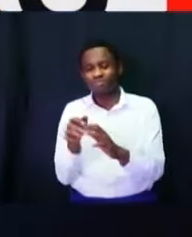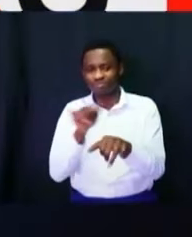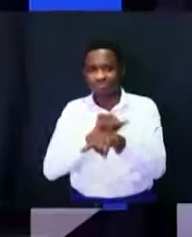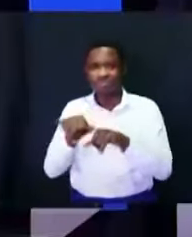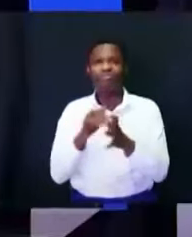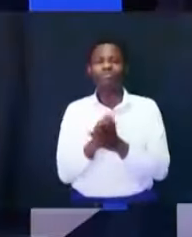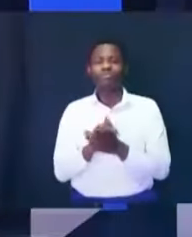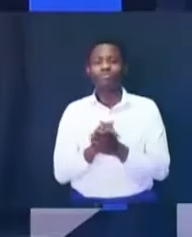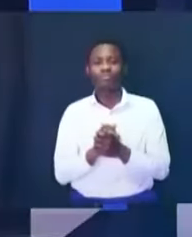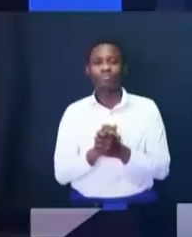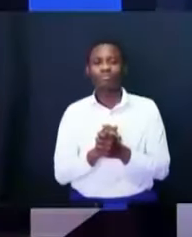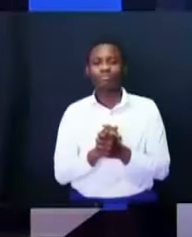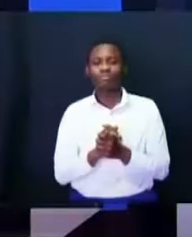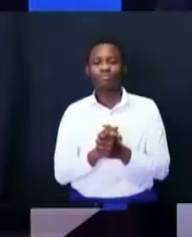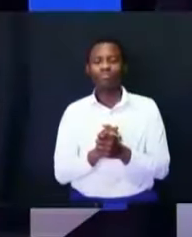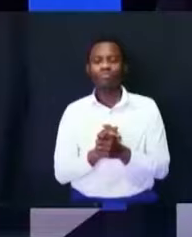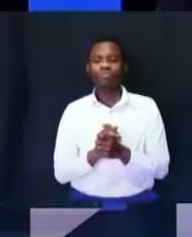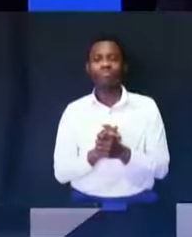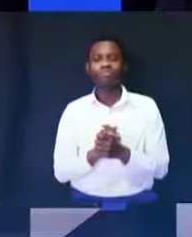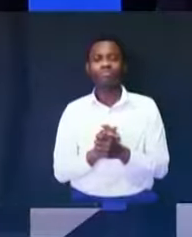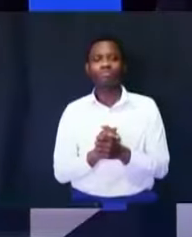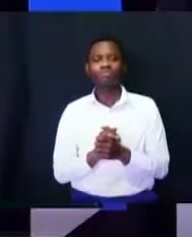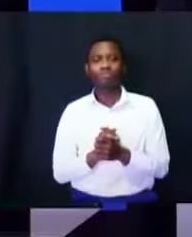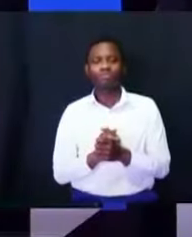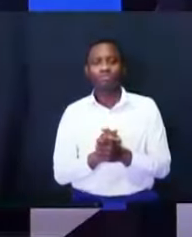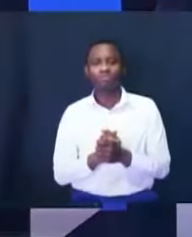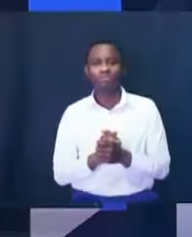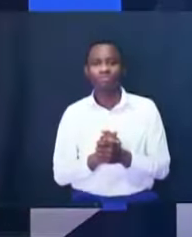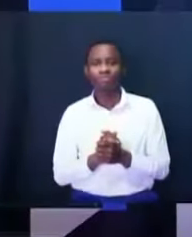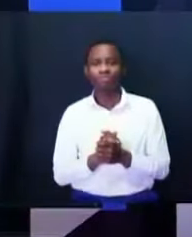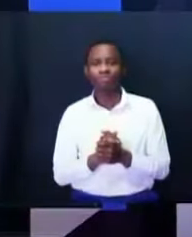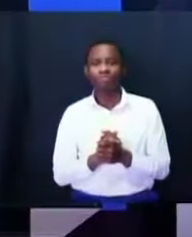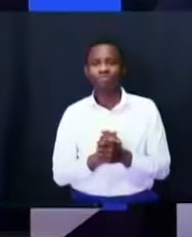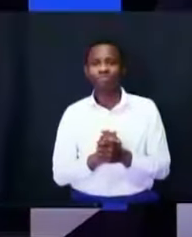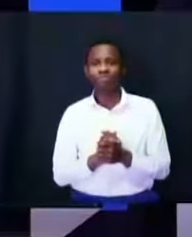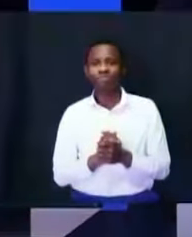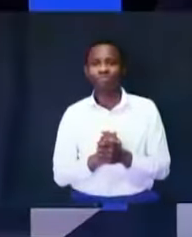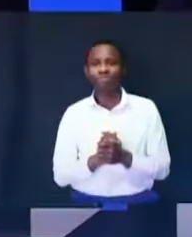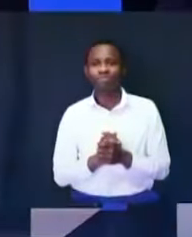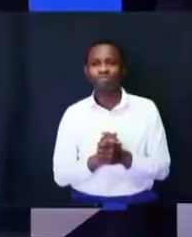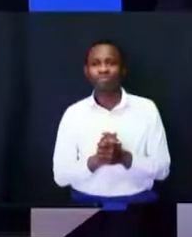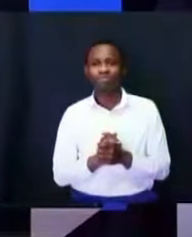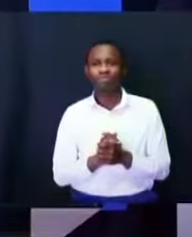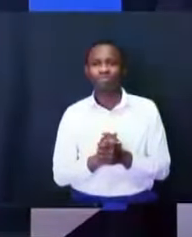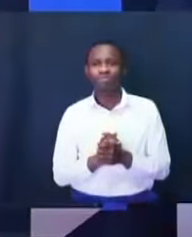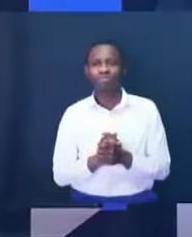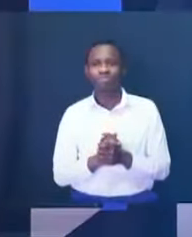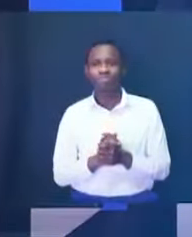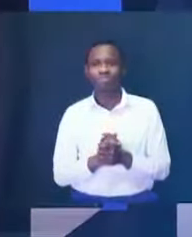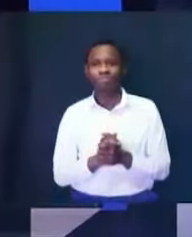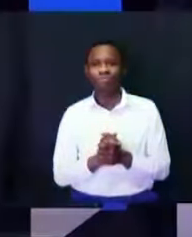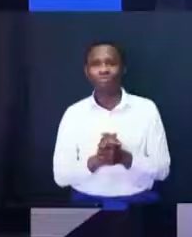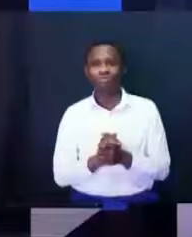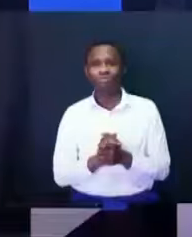is why sometimes he he he people are deceived because you look at it and it looks like this is wisdom